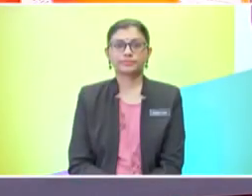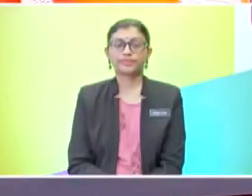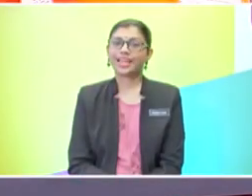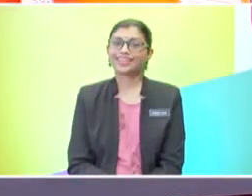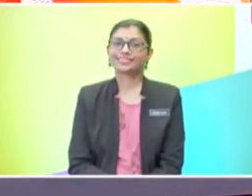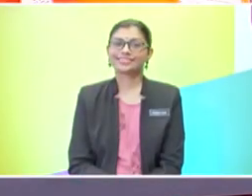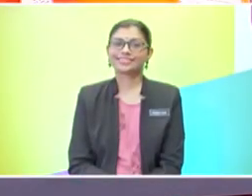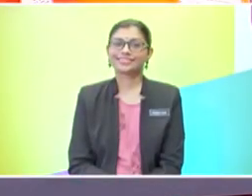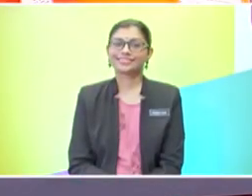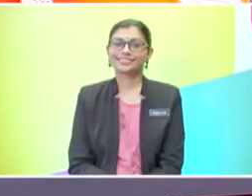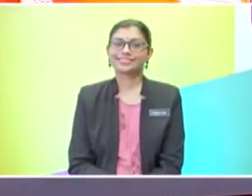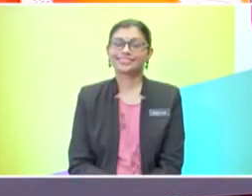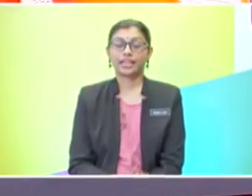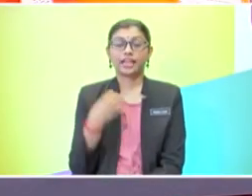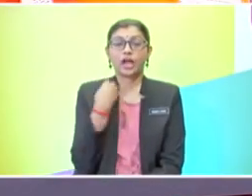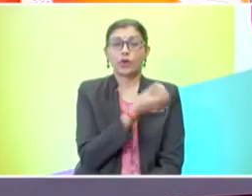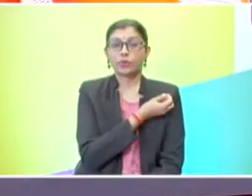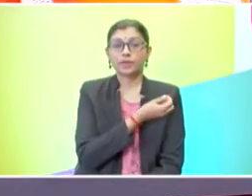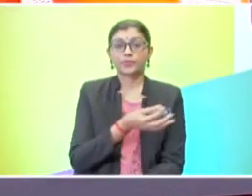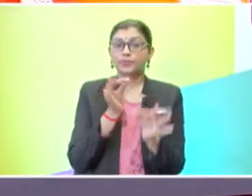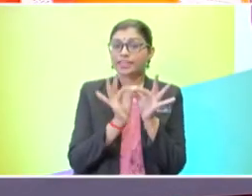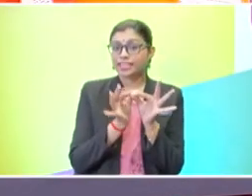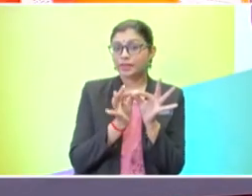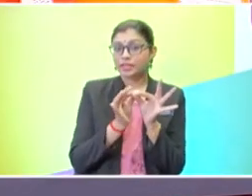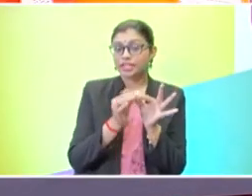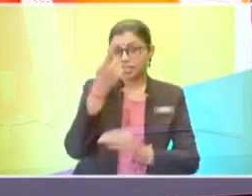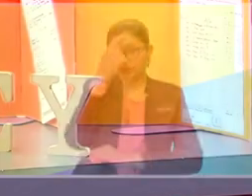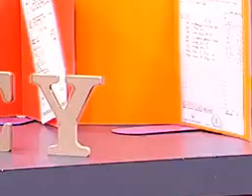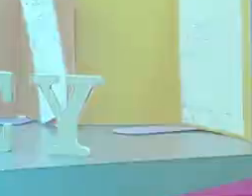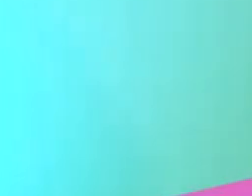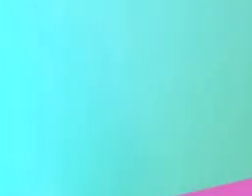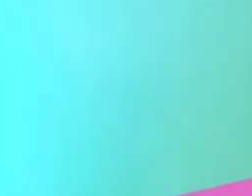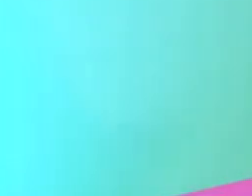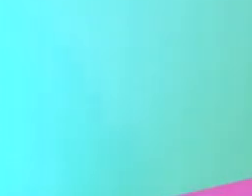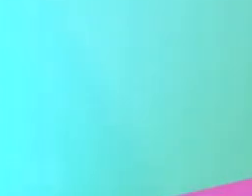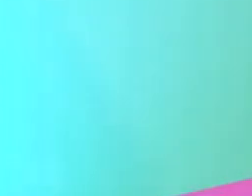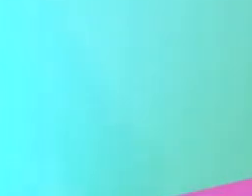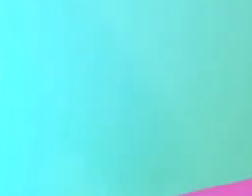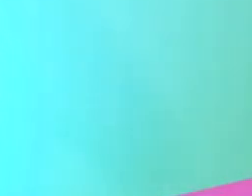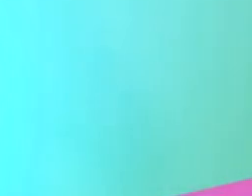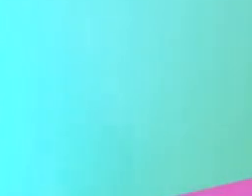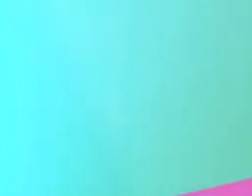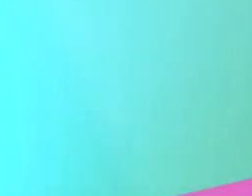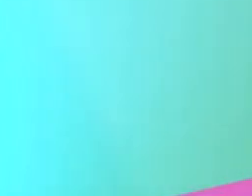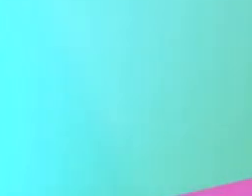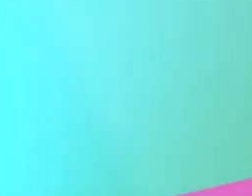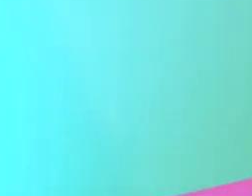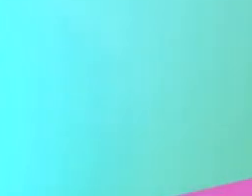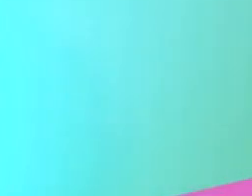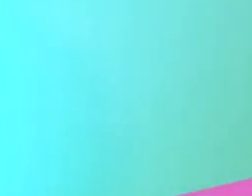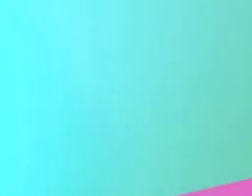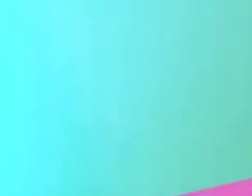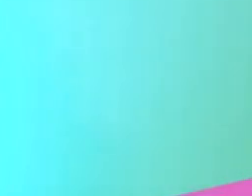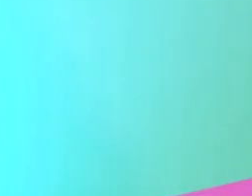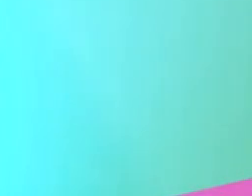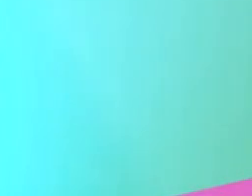That's right, and our sign language interpreter for this lesson is none other than teacher Shamila from